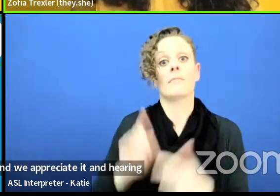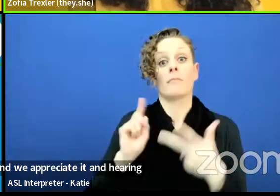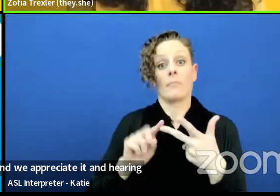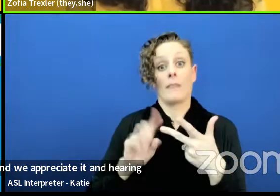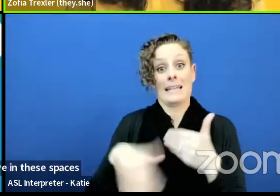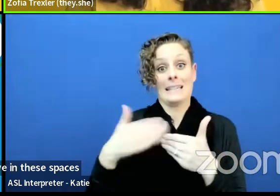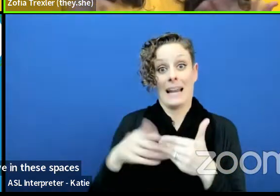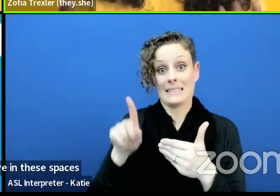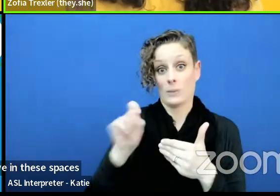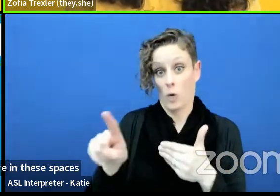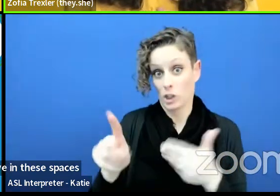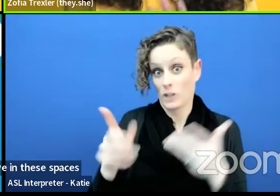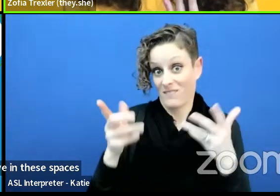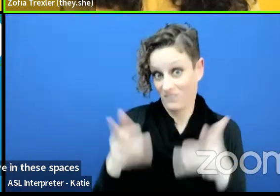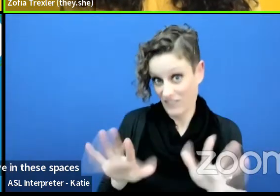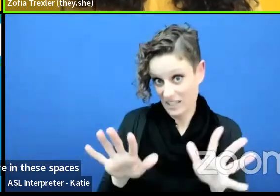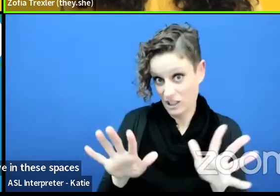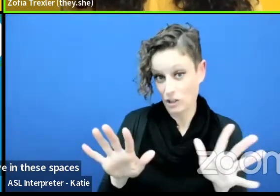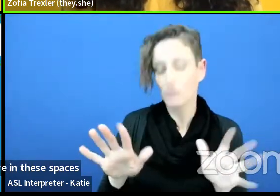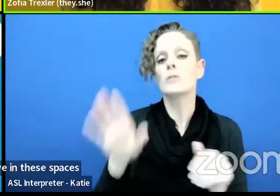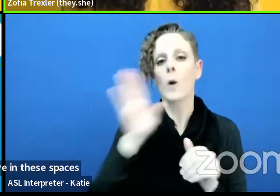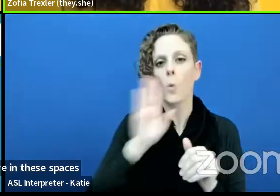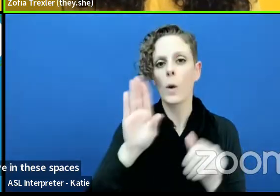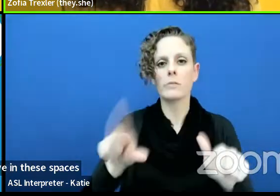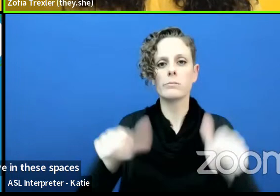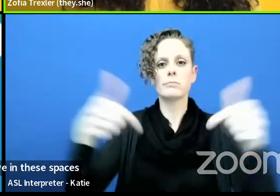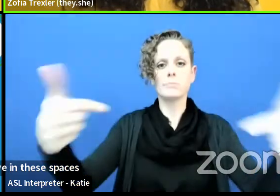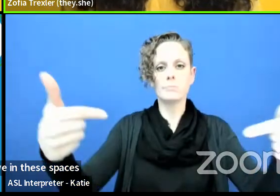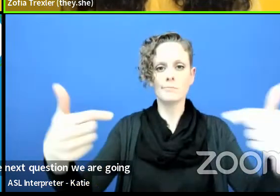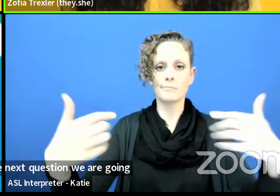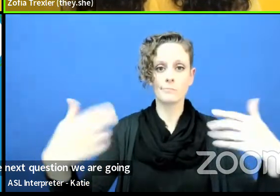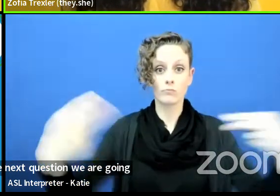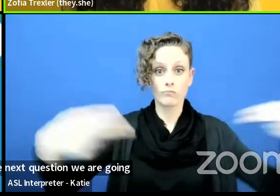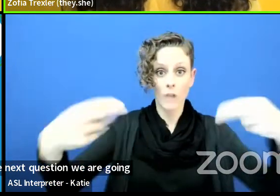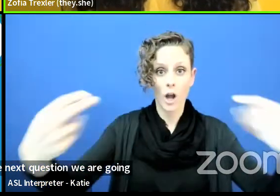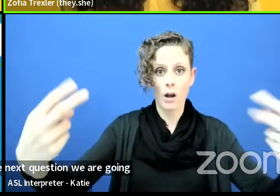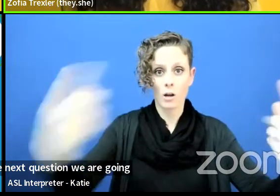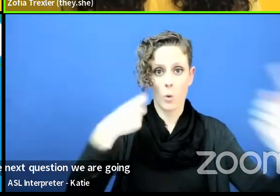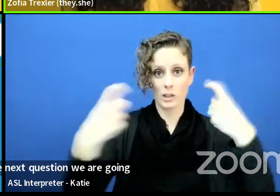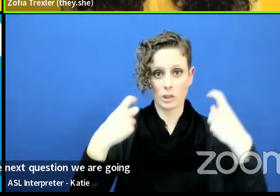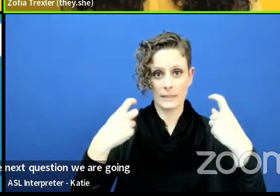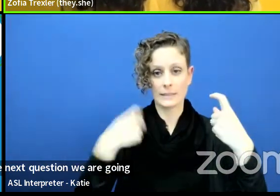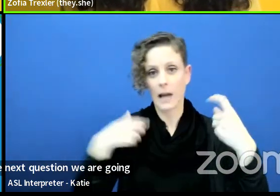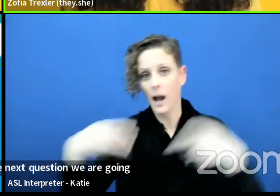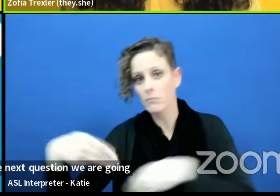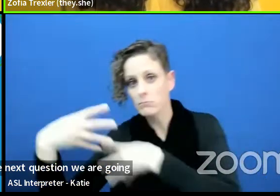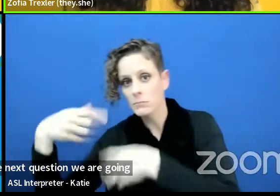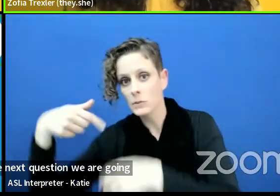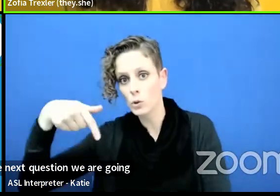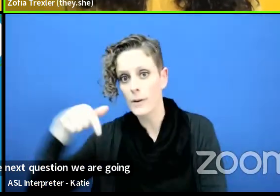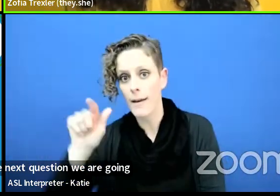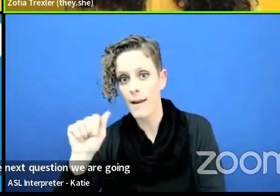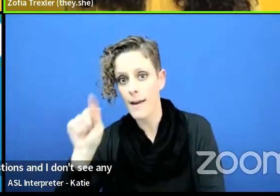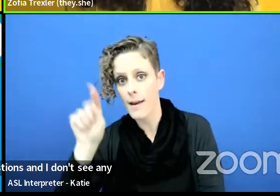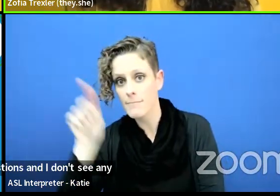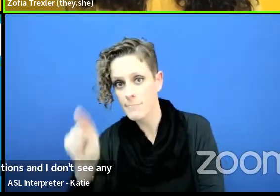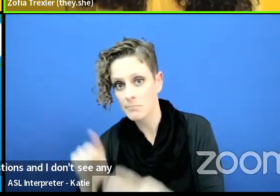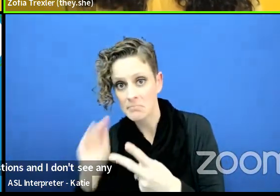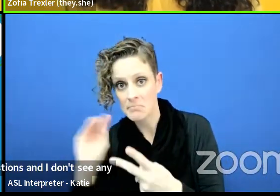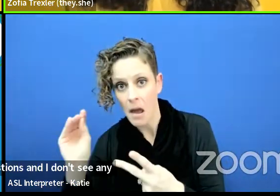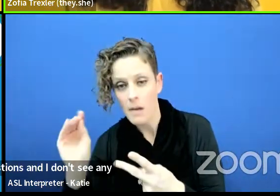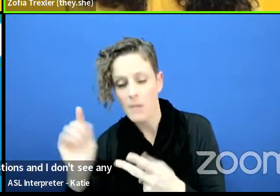question, we're going to be taking audience questions. I don't see any, and I don't see any hands